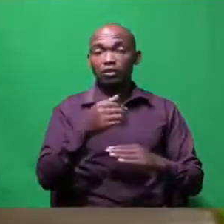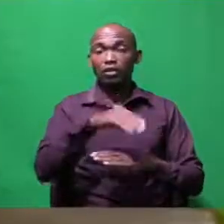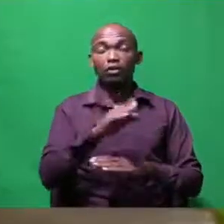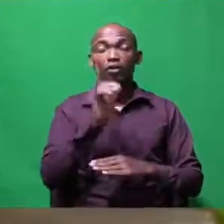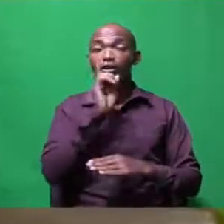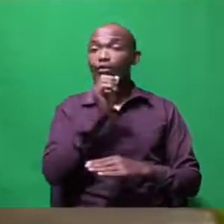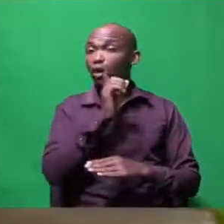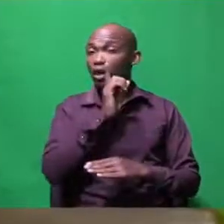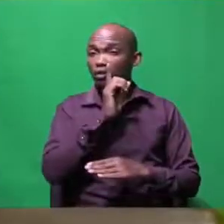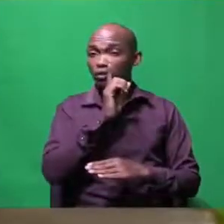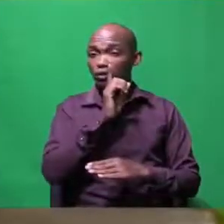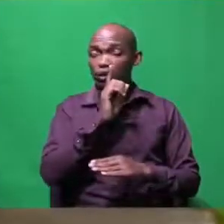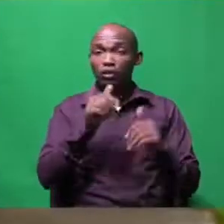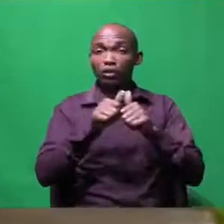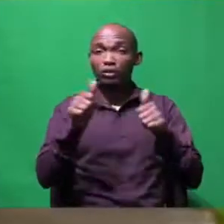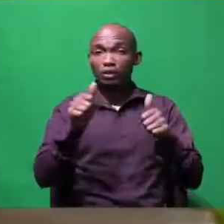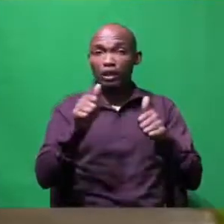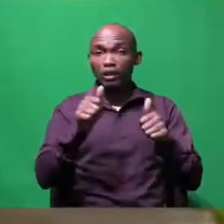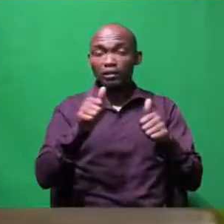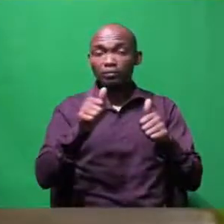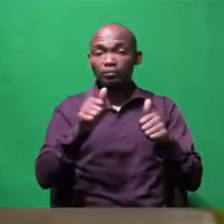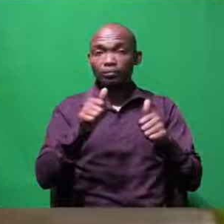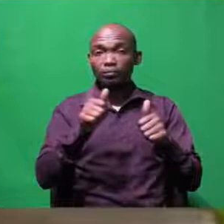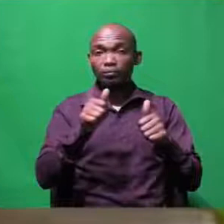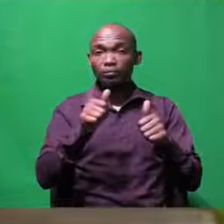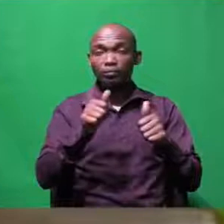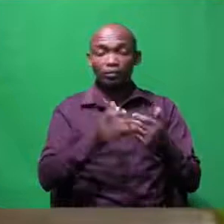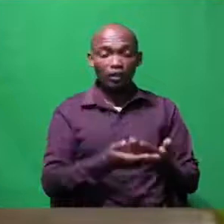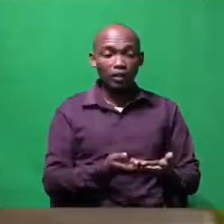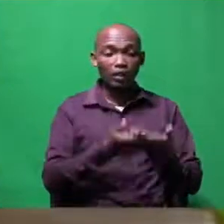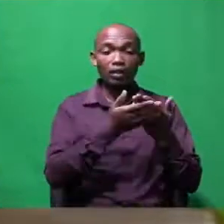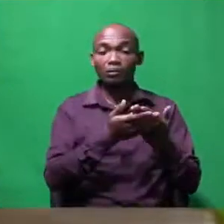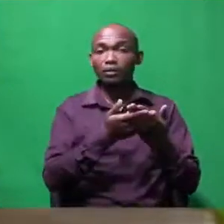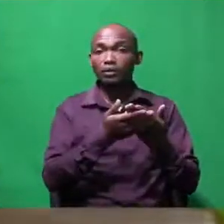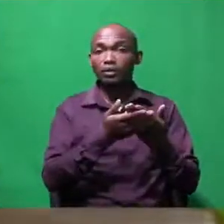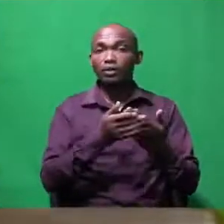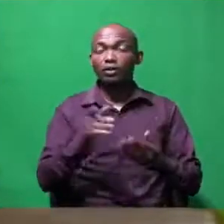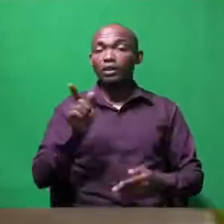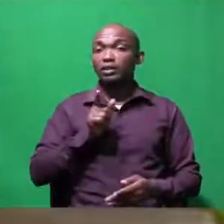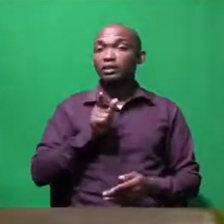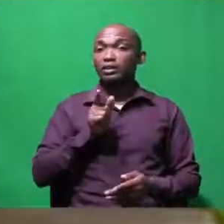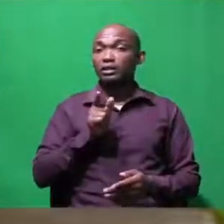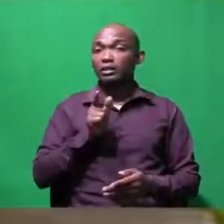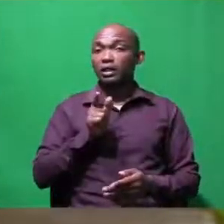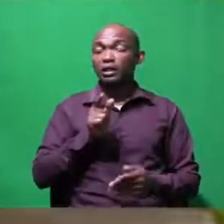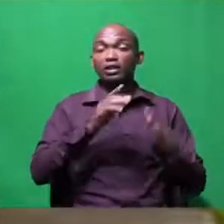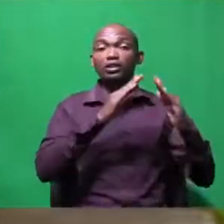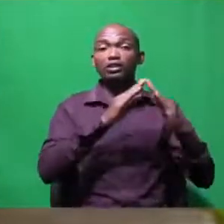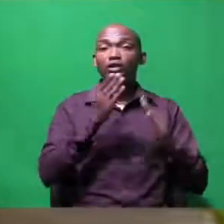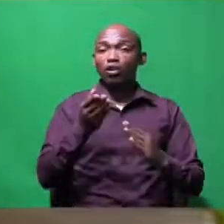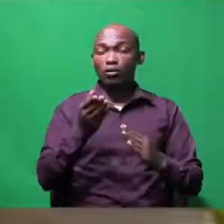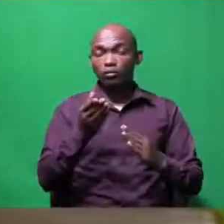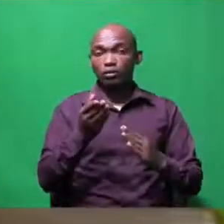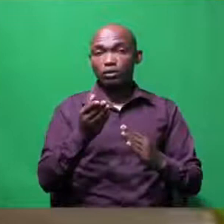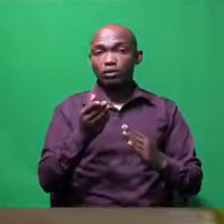answer yourself or in the video, and by helping with your sister at home. So